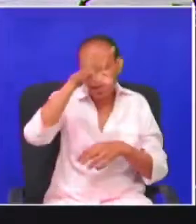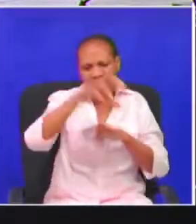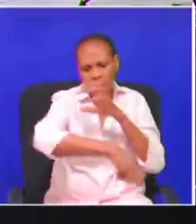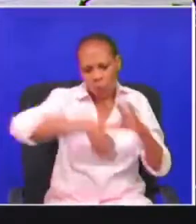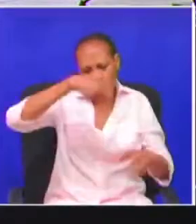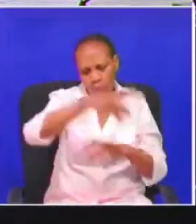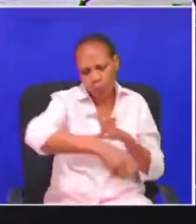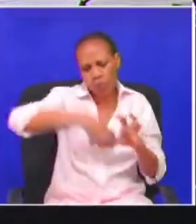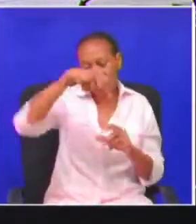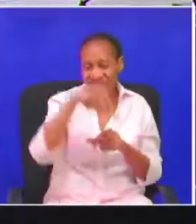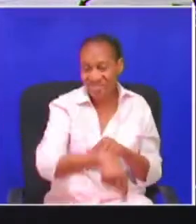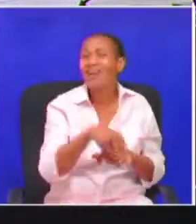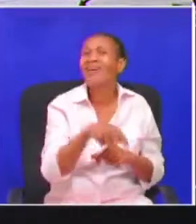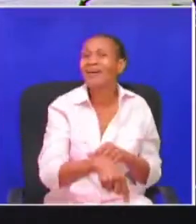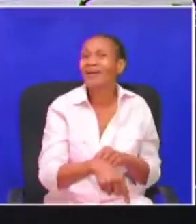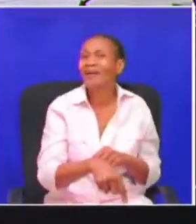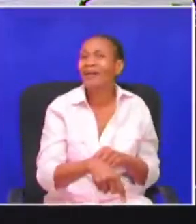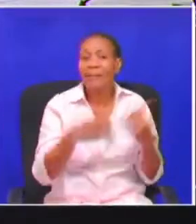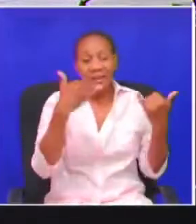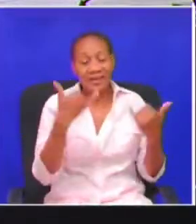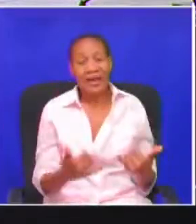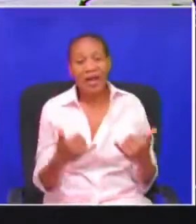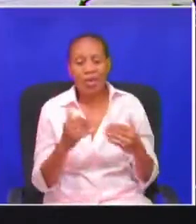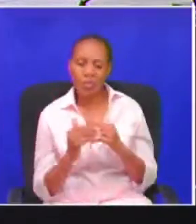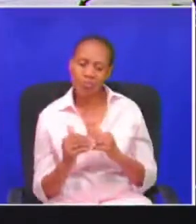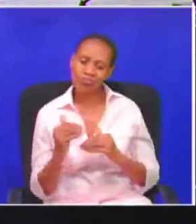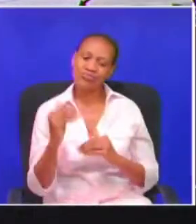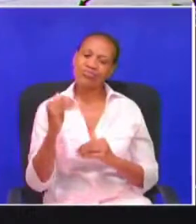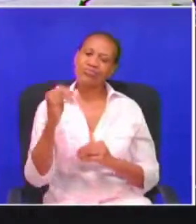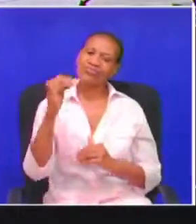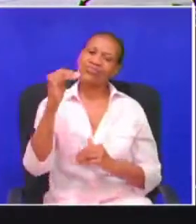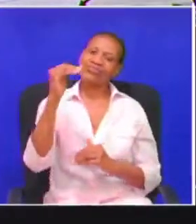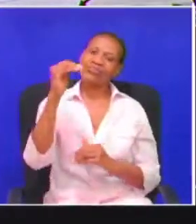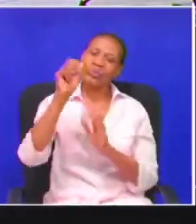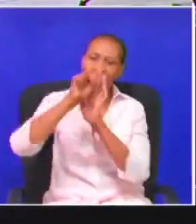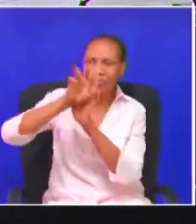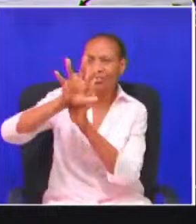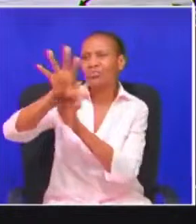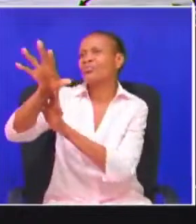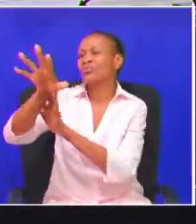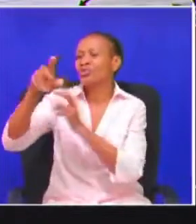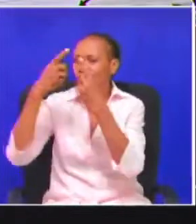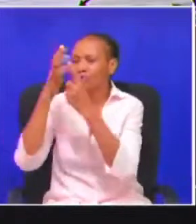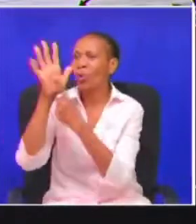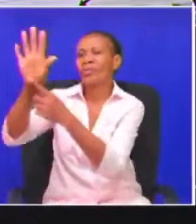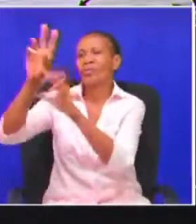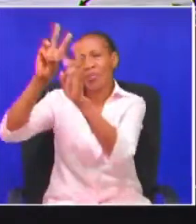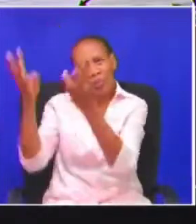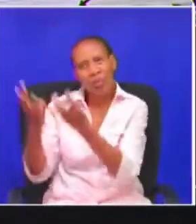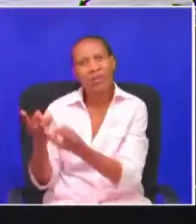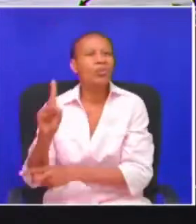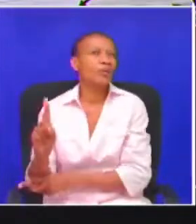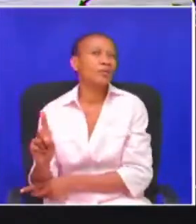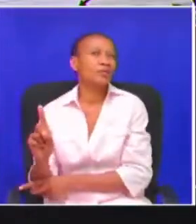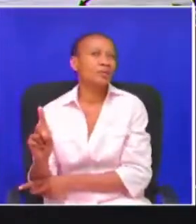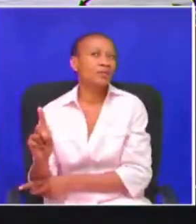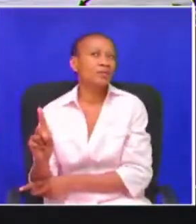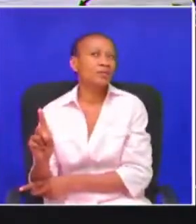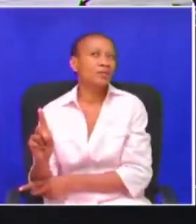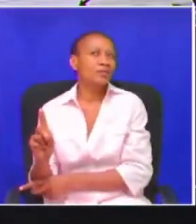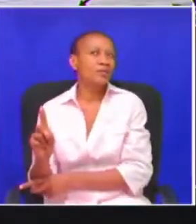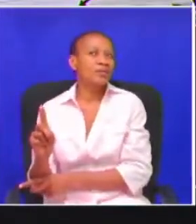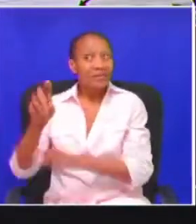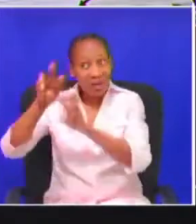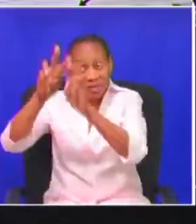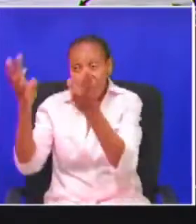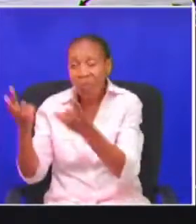north. And now we are at a stage where we are beaming a very strong message. And it's a message that is being embraced